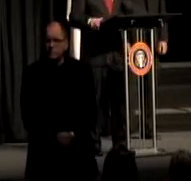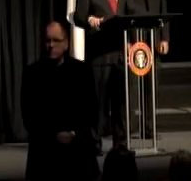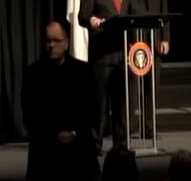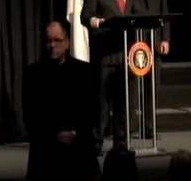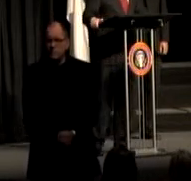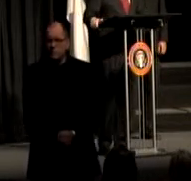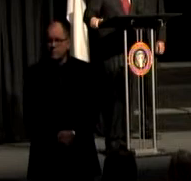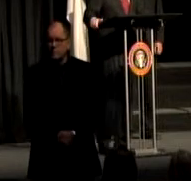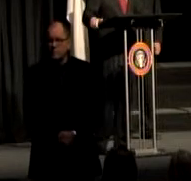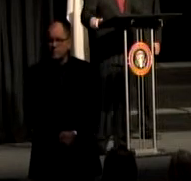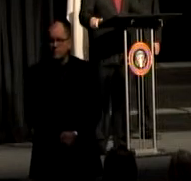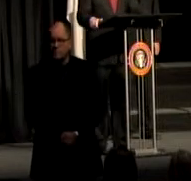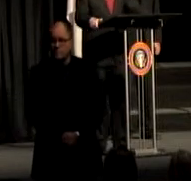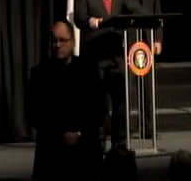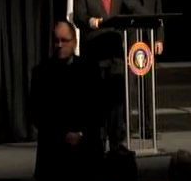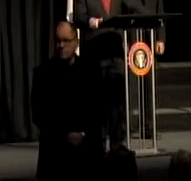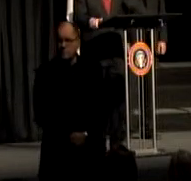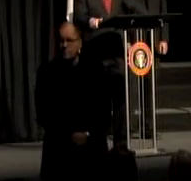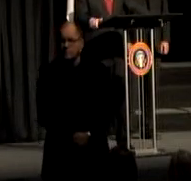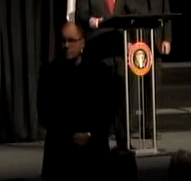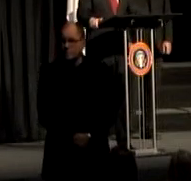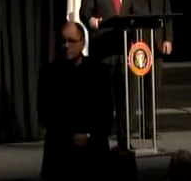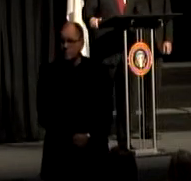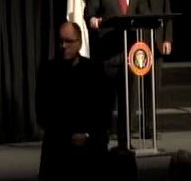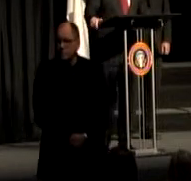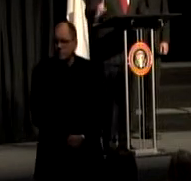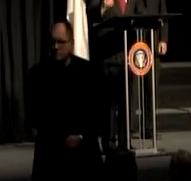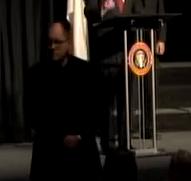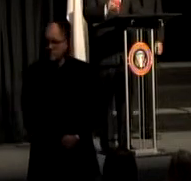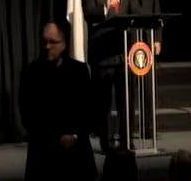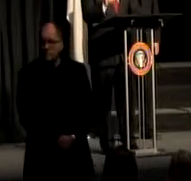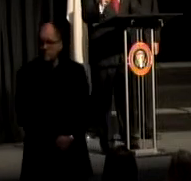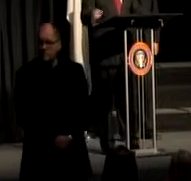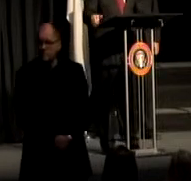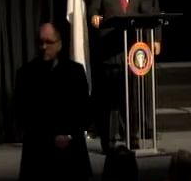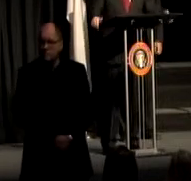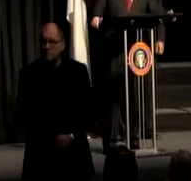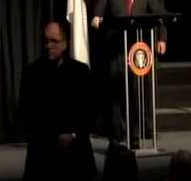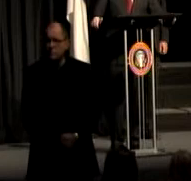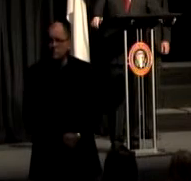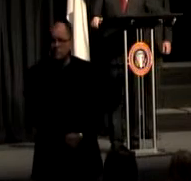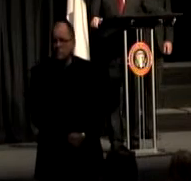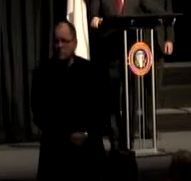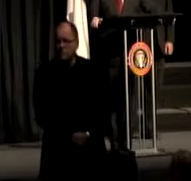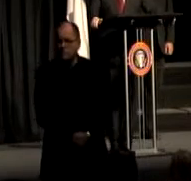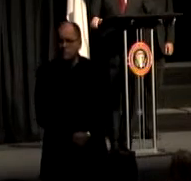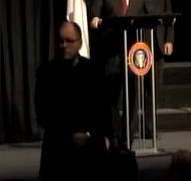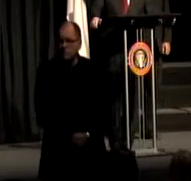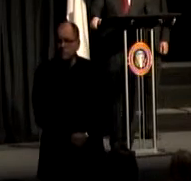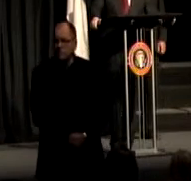but you know my taxes went up twelve hundred dollars this year and I don't make I don't know if you know this I do not make four hundred fifty thousand dollars a year